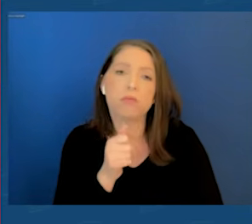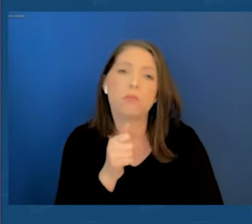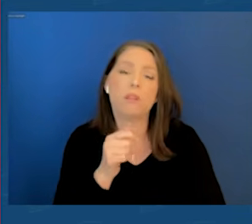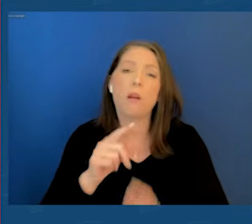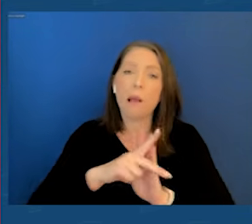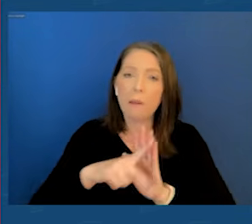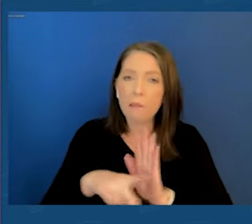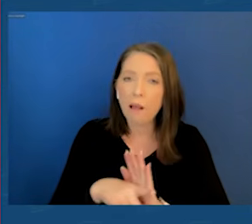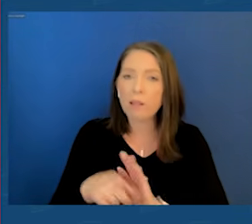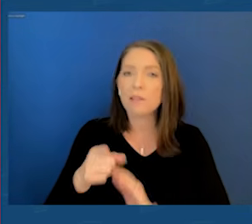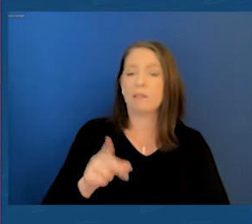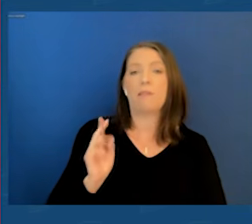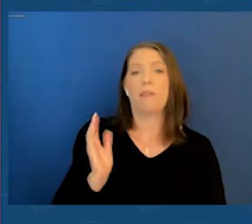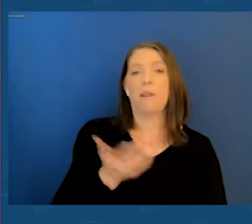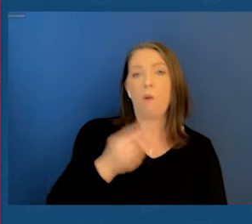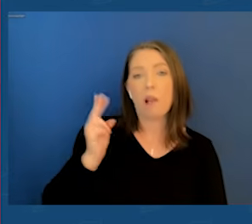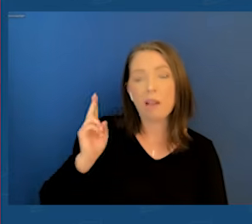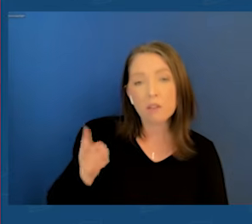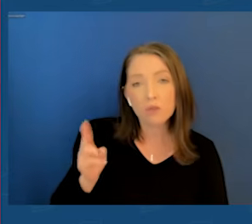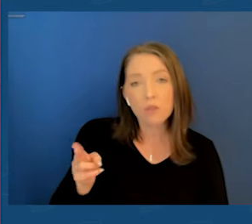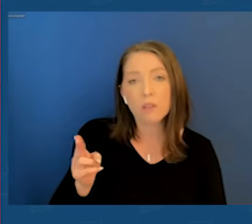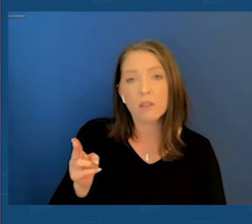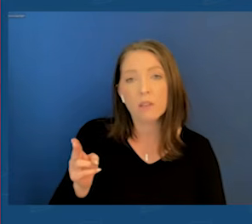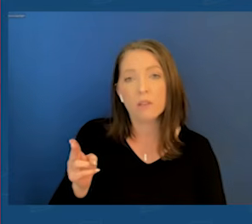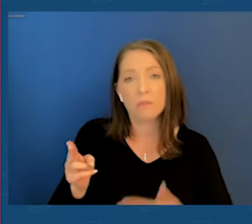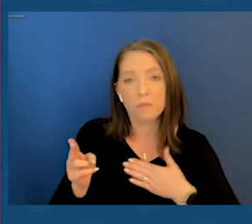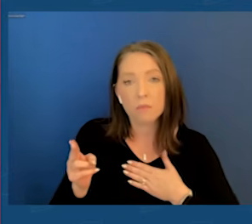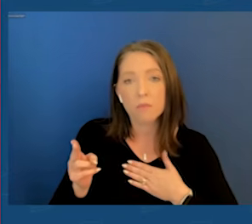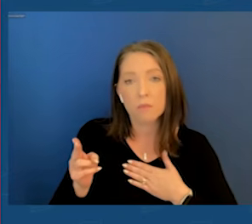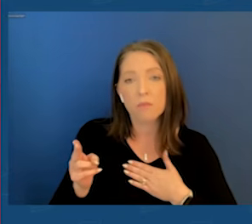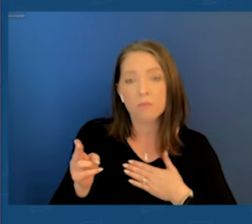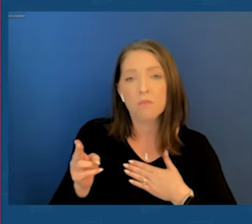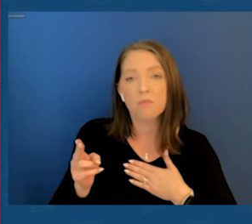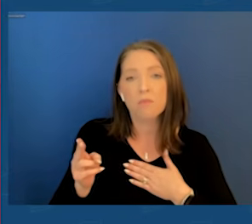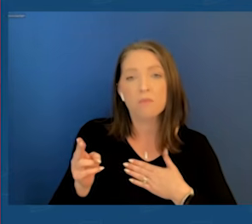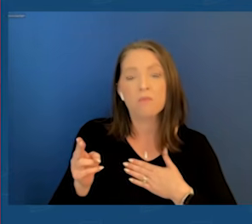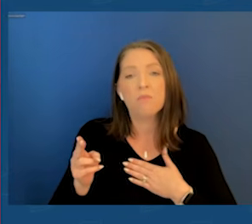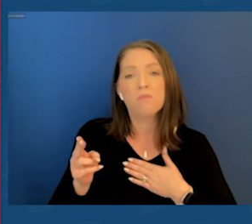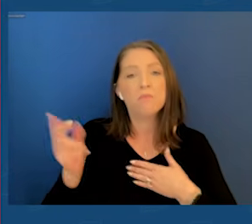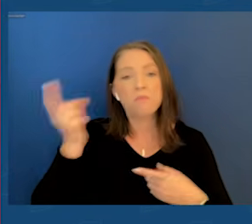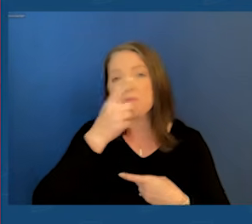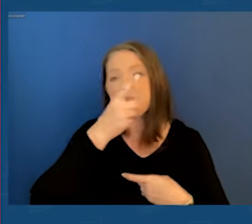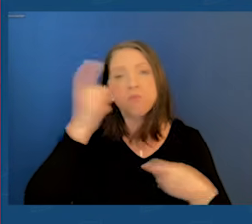our history is stained in systematic racism.